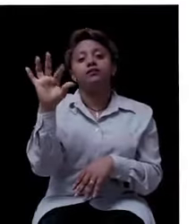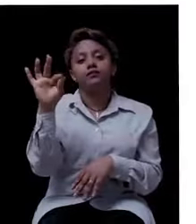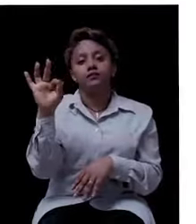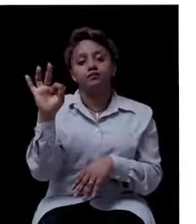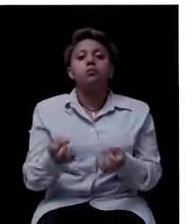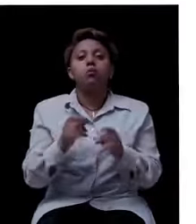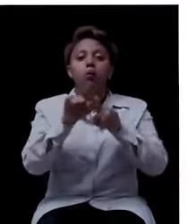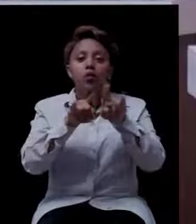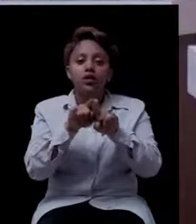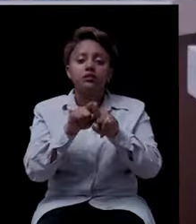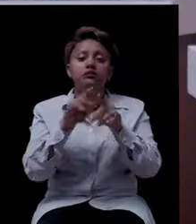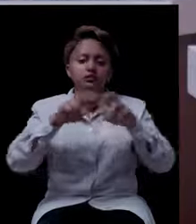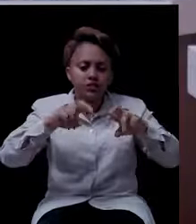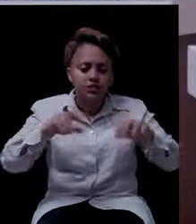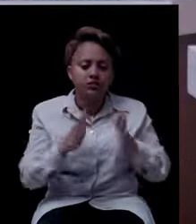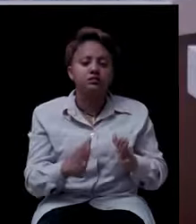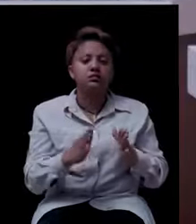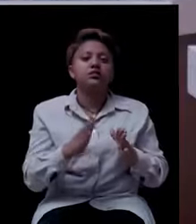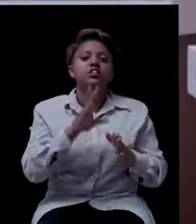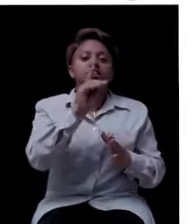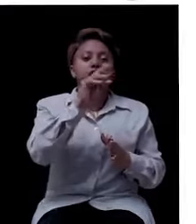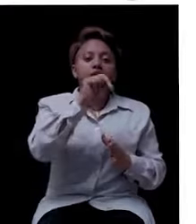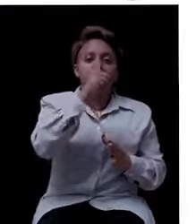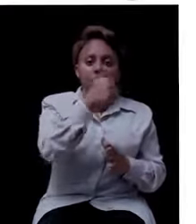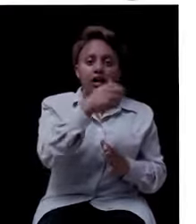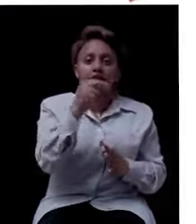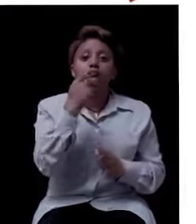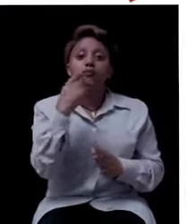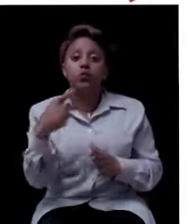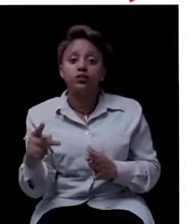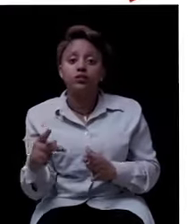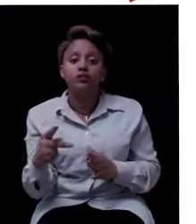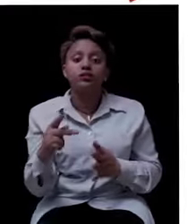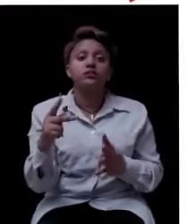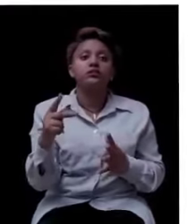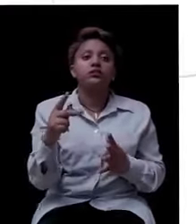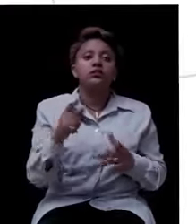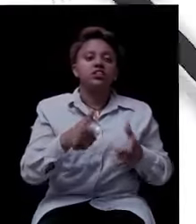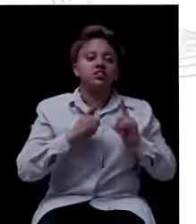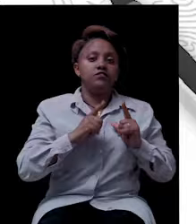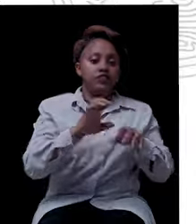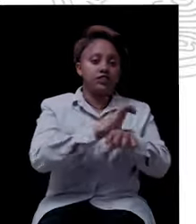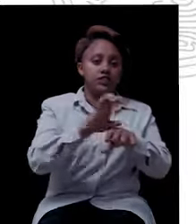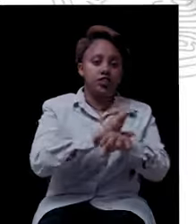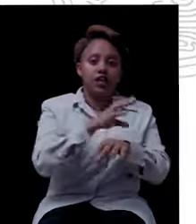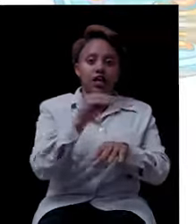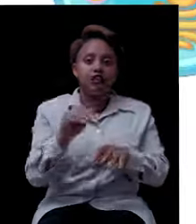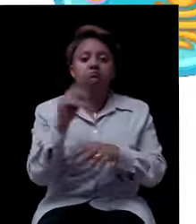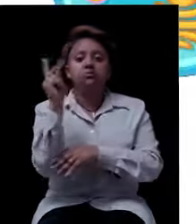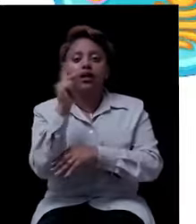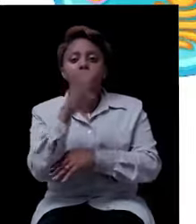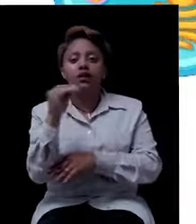1919. However, modern biological researchers modify DNA and proteins in order to shape capabilities of